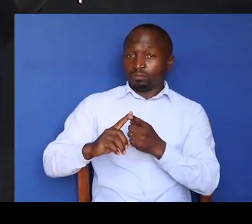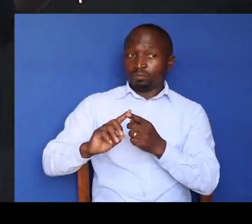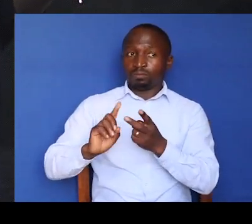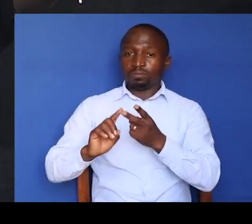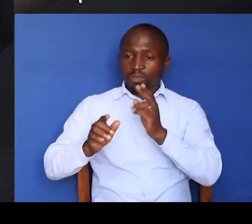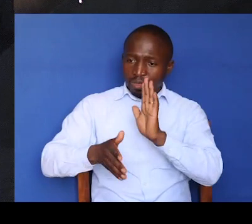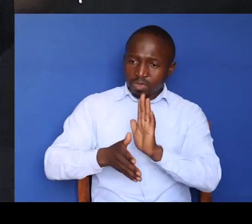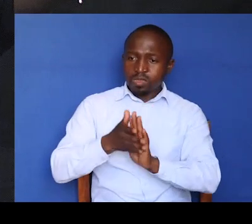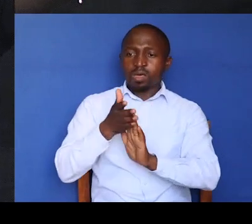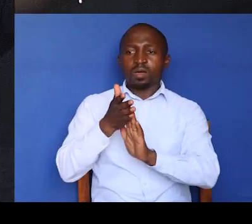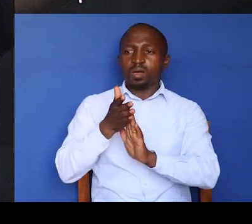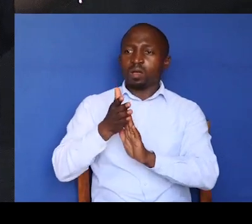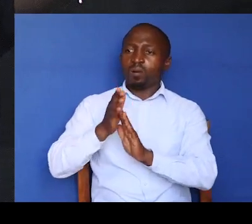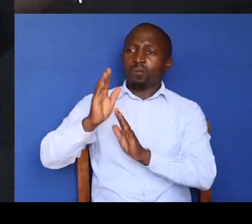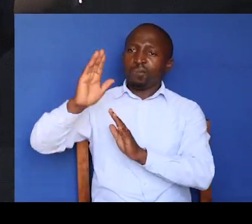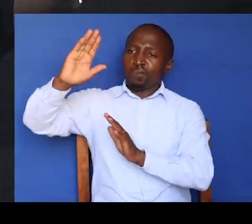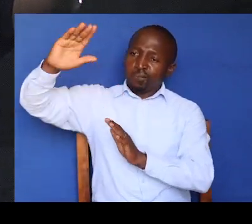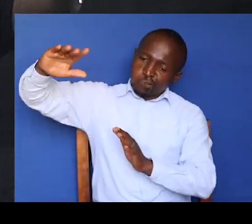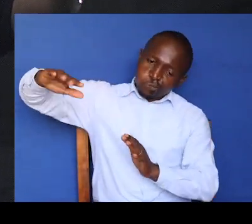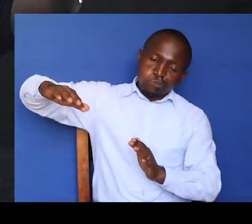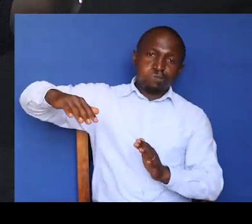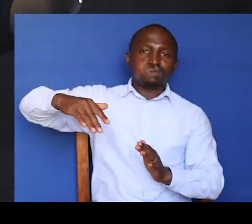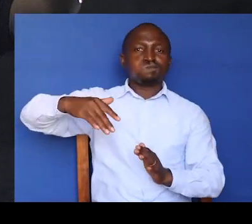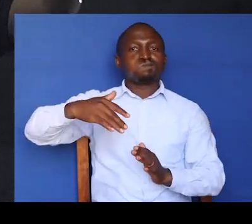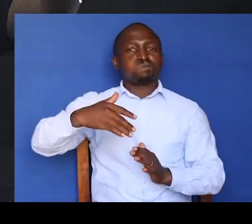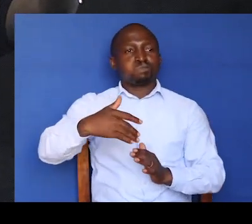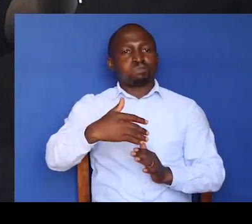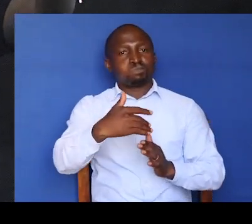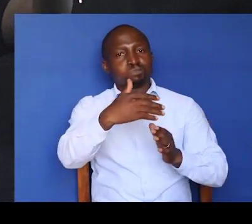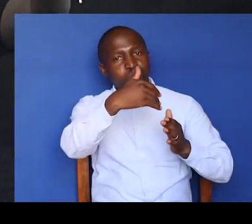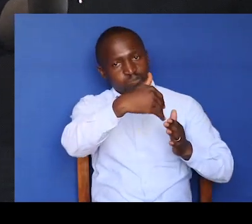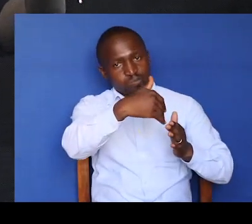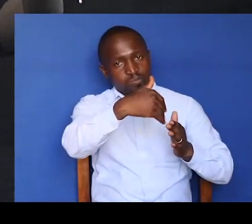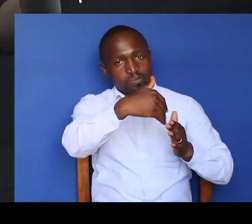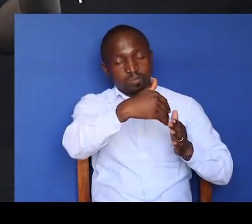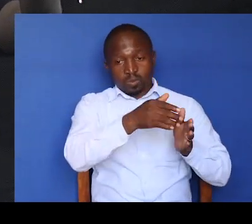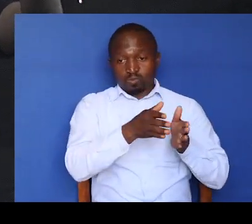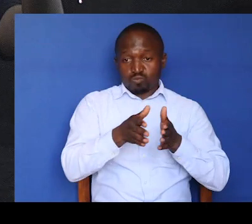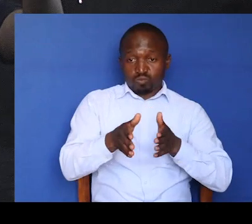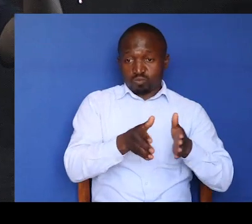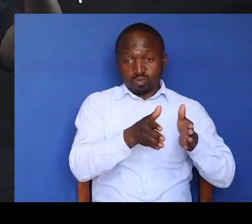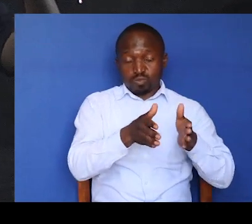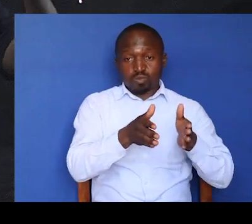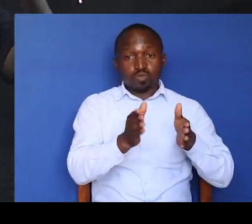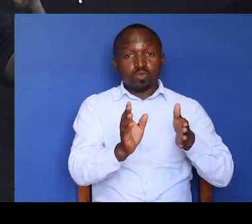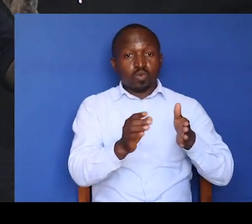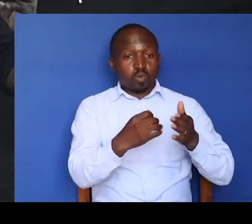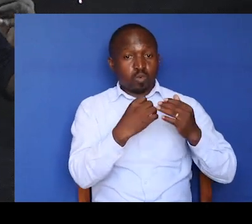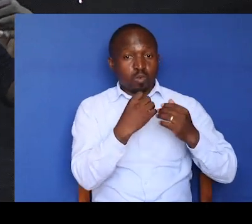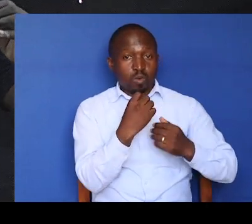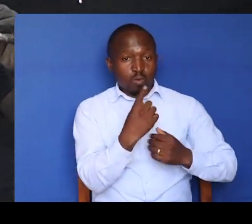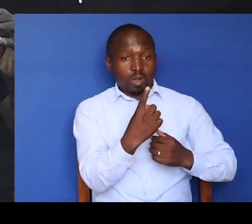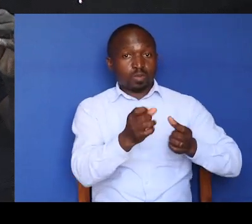automatically influenced to flow towards the system of